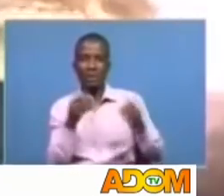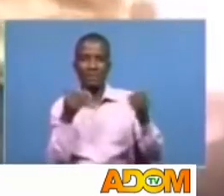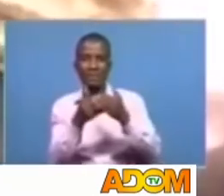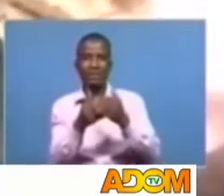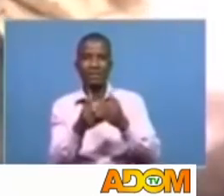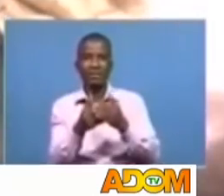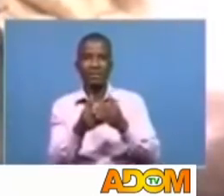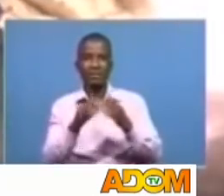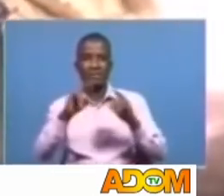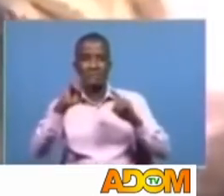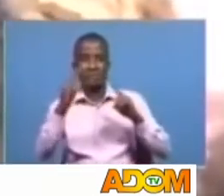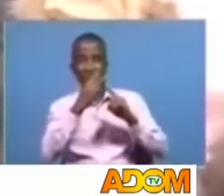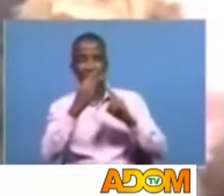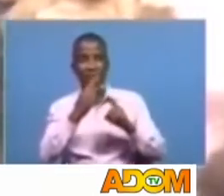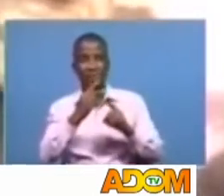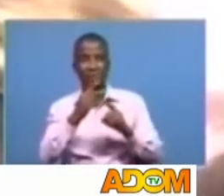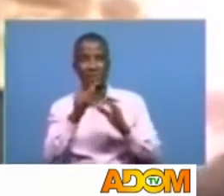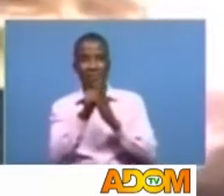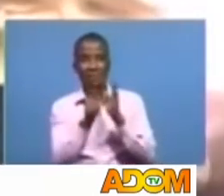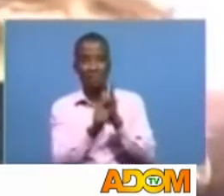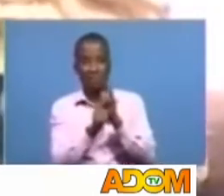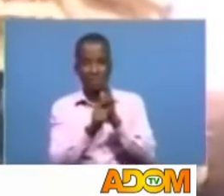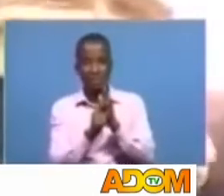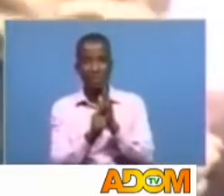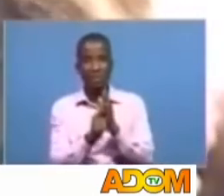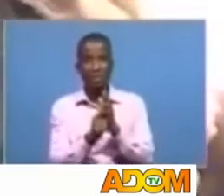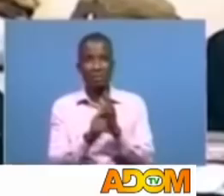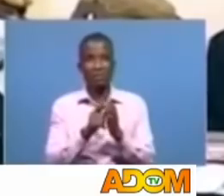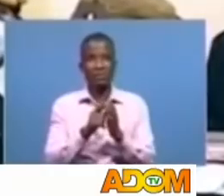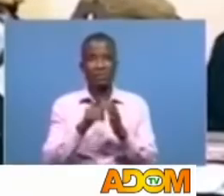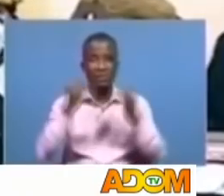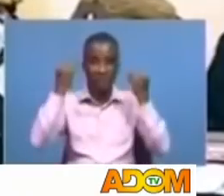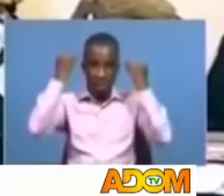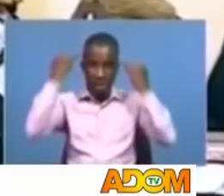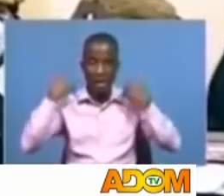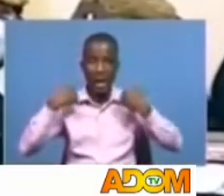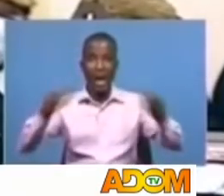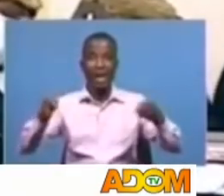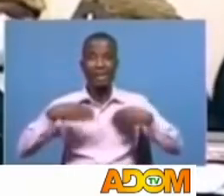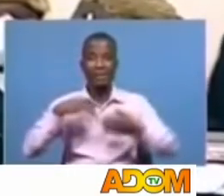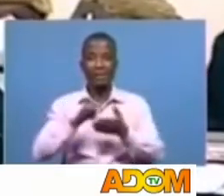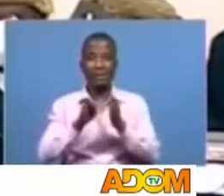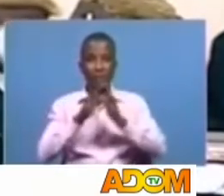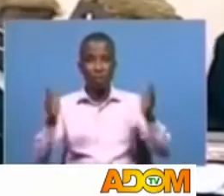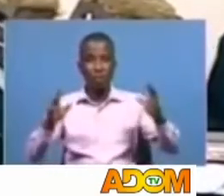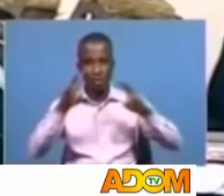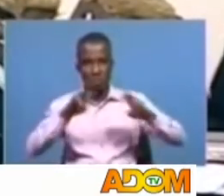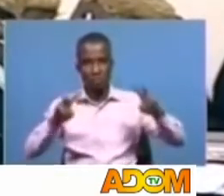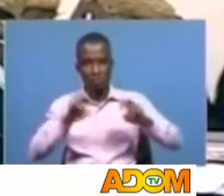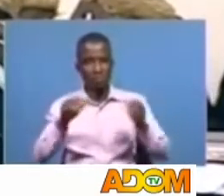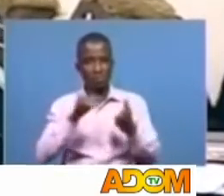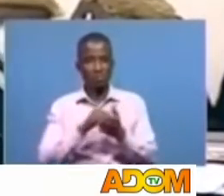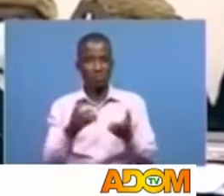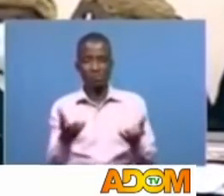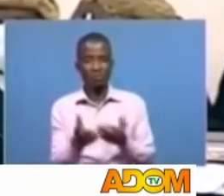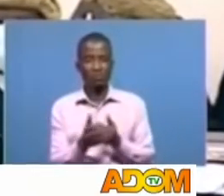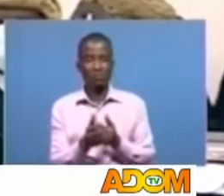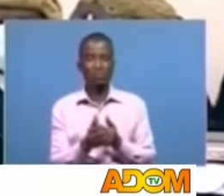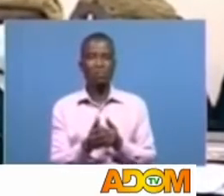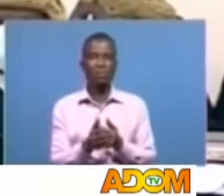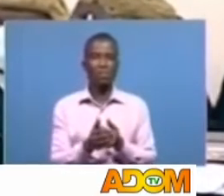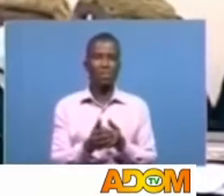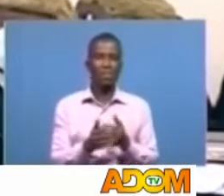for review for which my lords should grant this application. My lords, may I